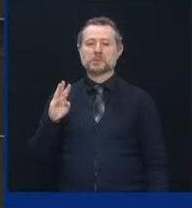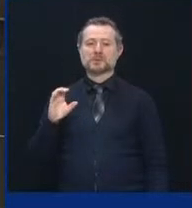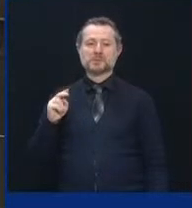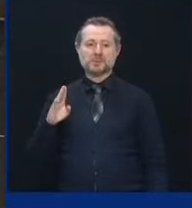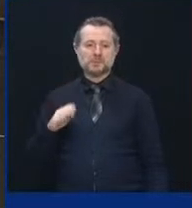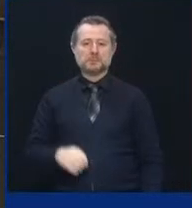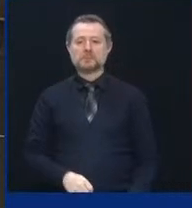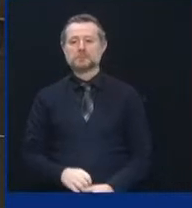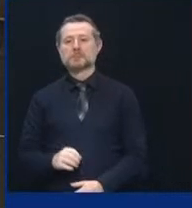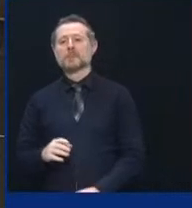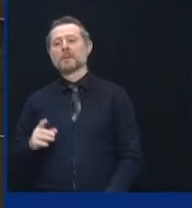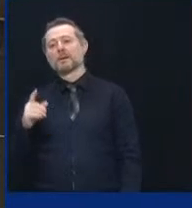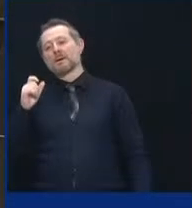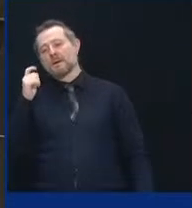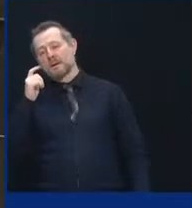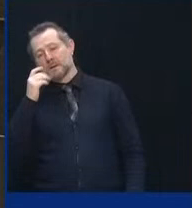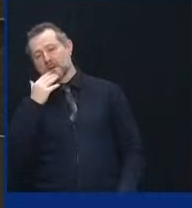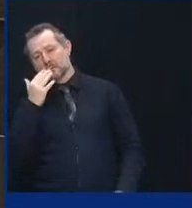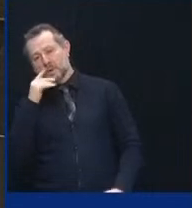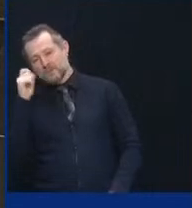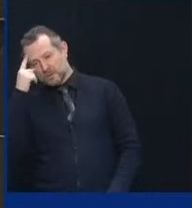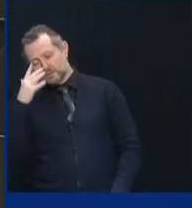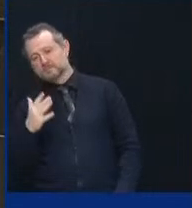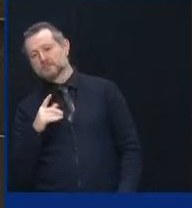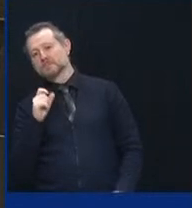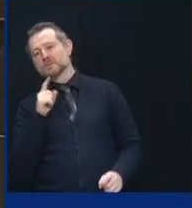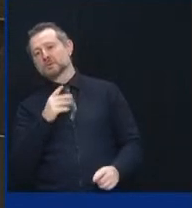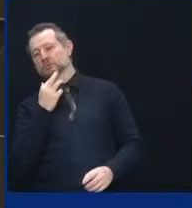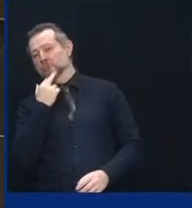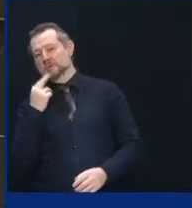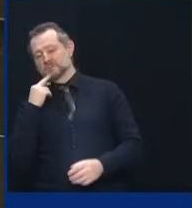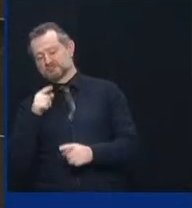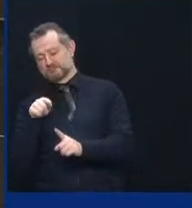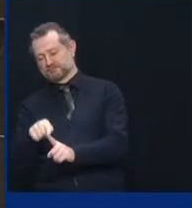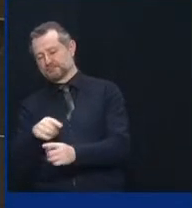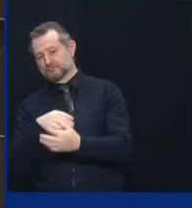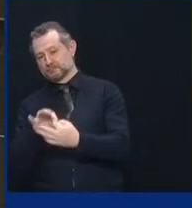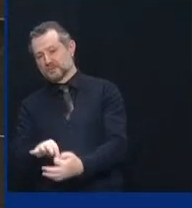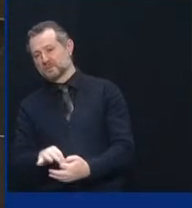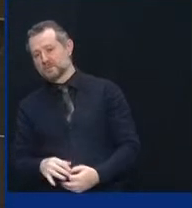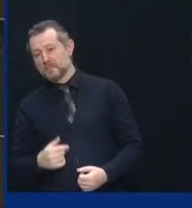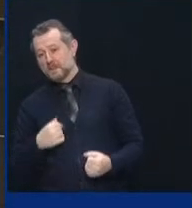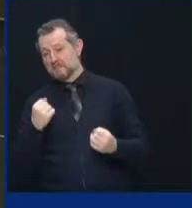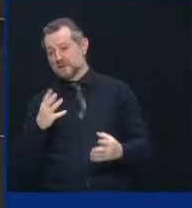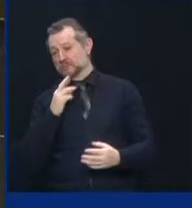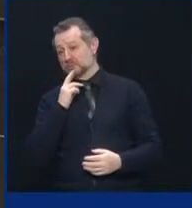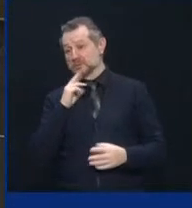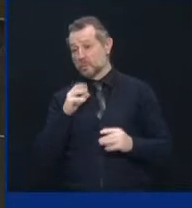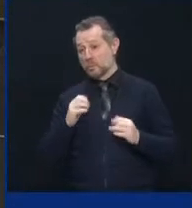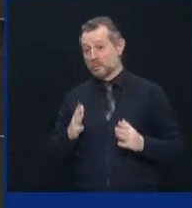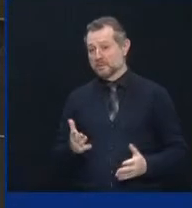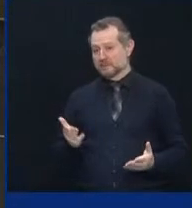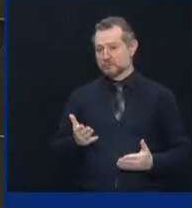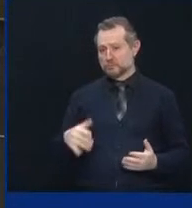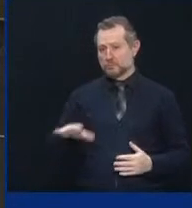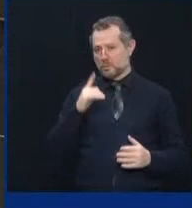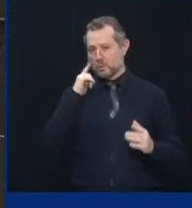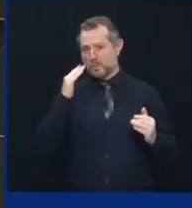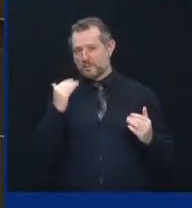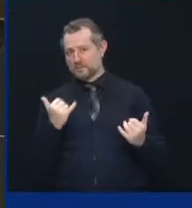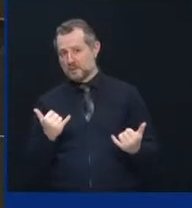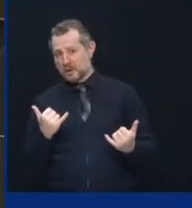Hey, Governor. One question on restaurants. A lot of restaurant owners here were hoping to hear today